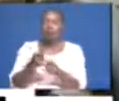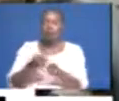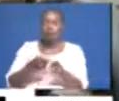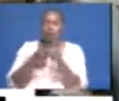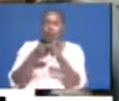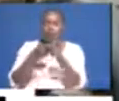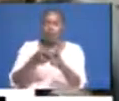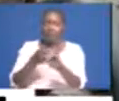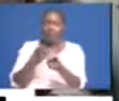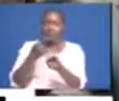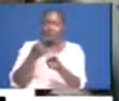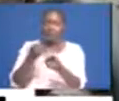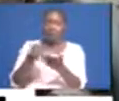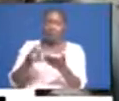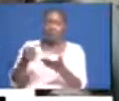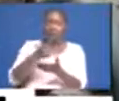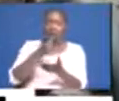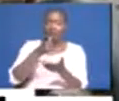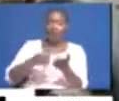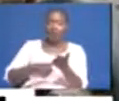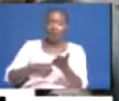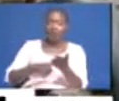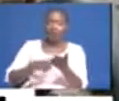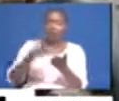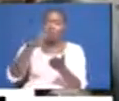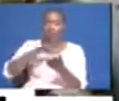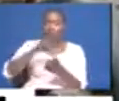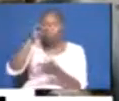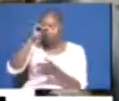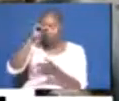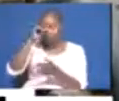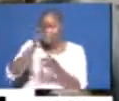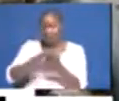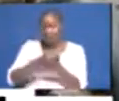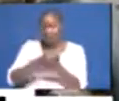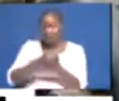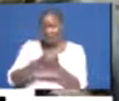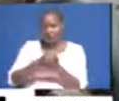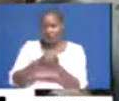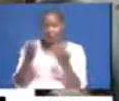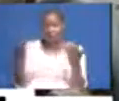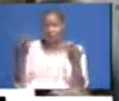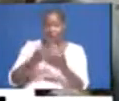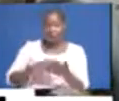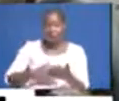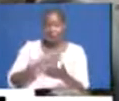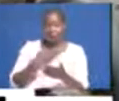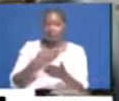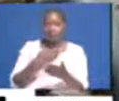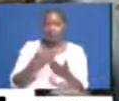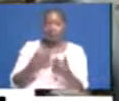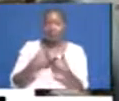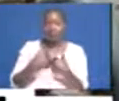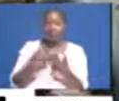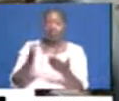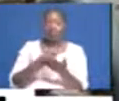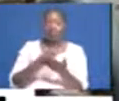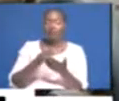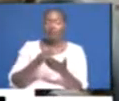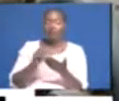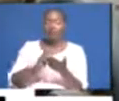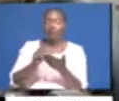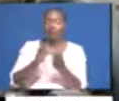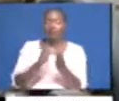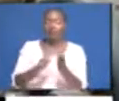of Arts and Letters by the French government. On The Living Legends tonight, we hear from music producer,